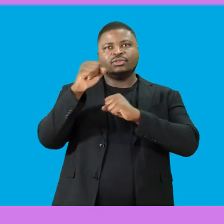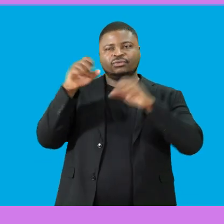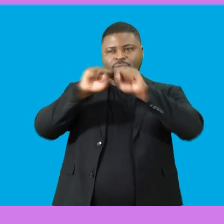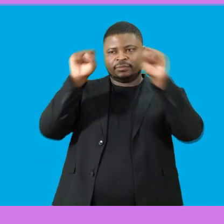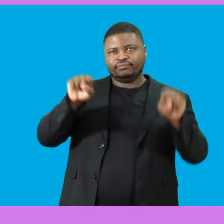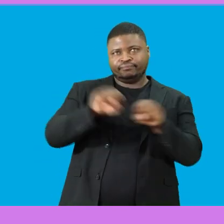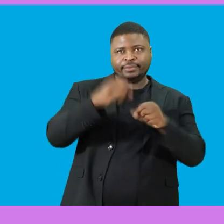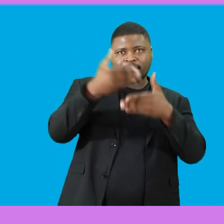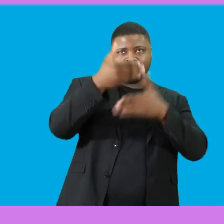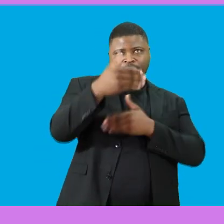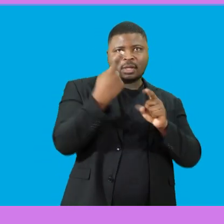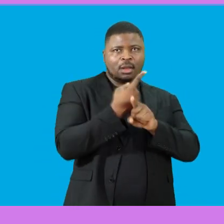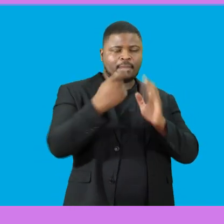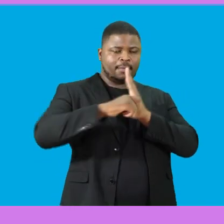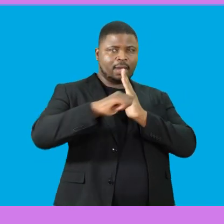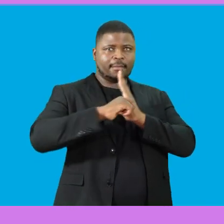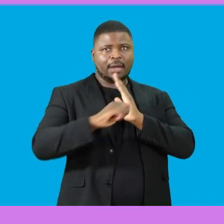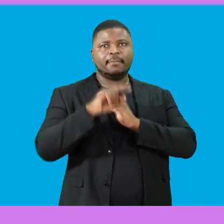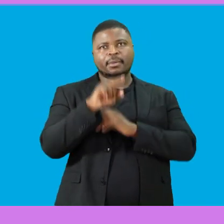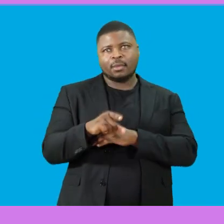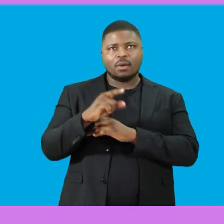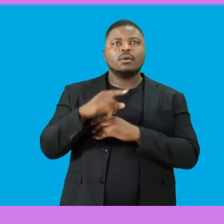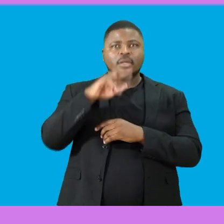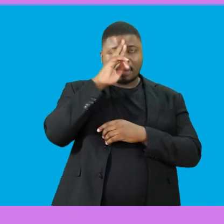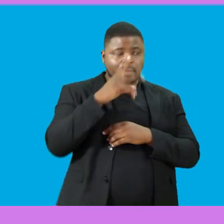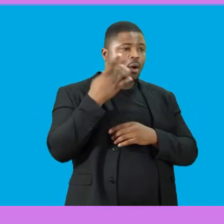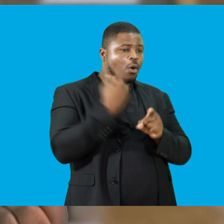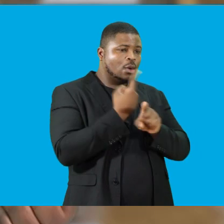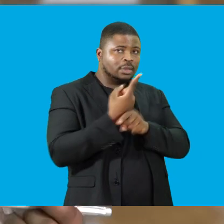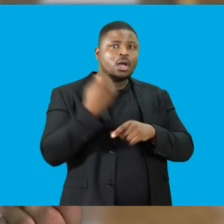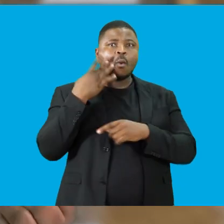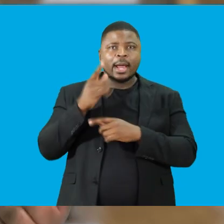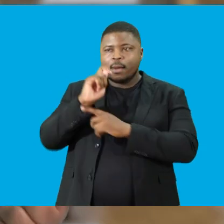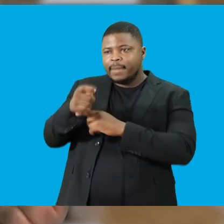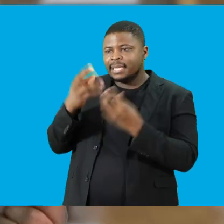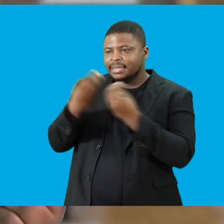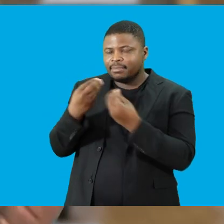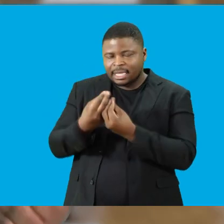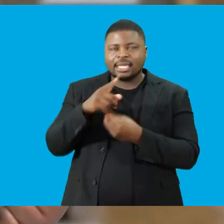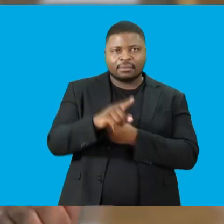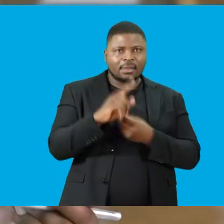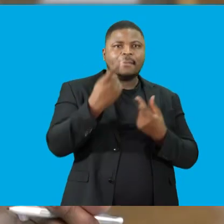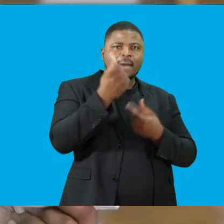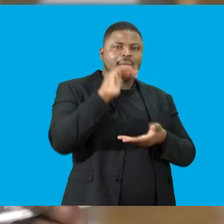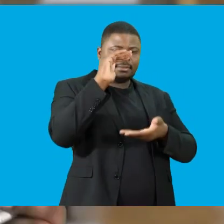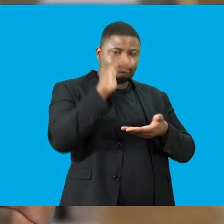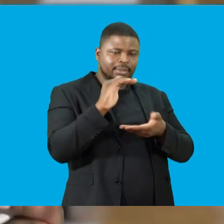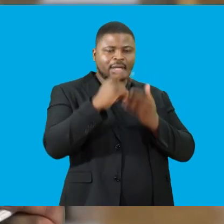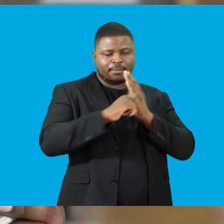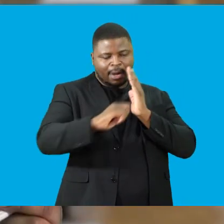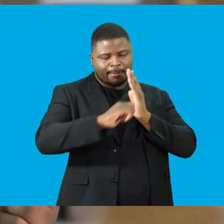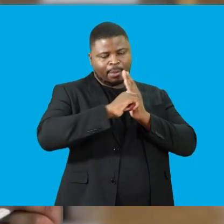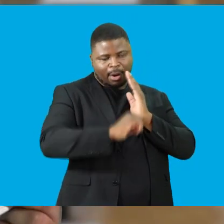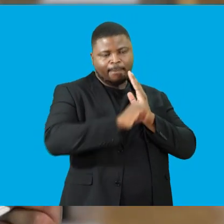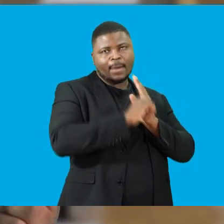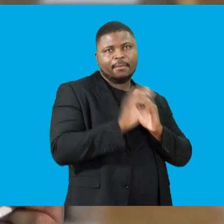measured in rands per transaction. As I had mentioned that for each and every transaction that you will make, there is a fee that you will have to pay. Bank